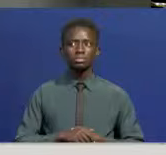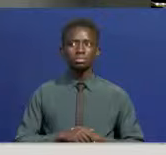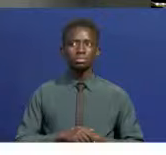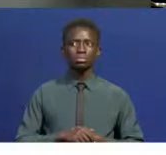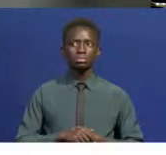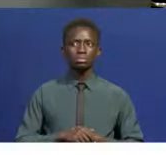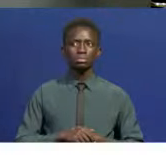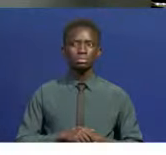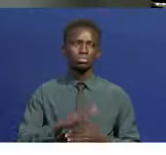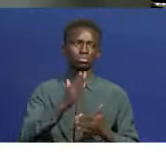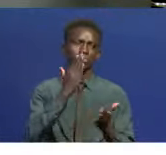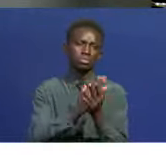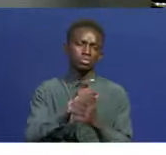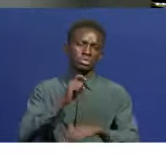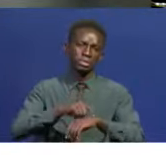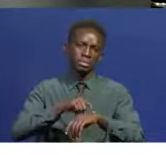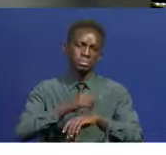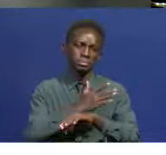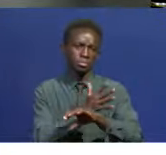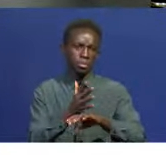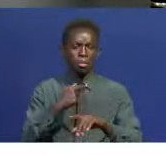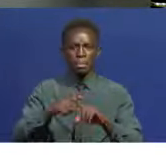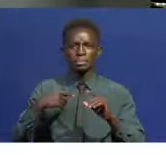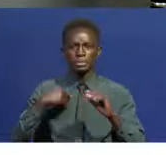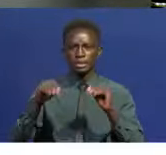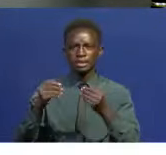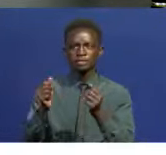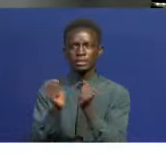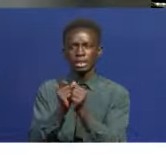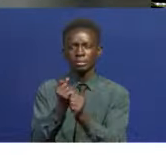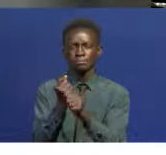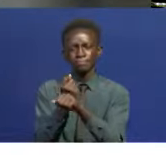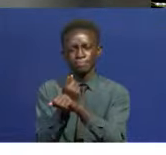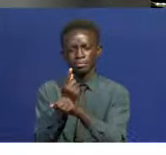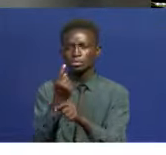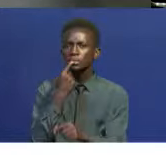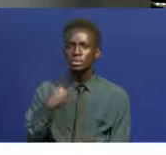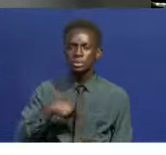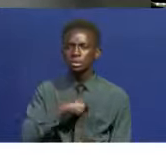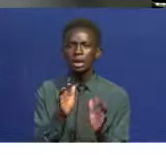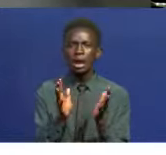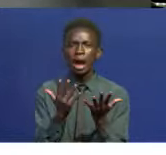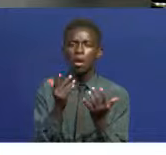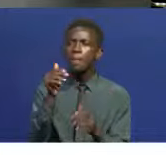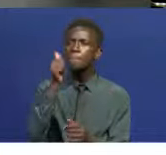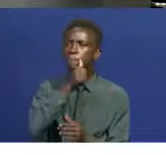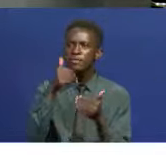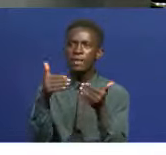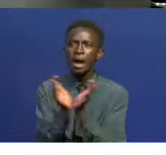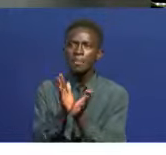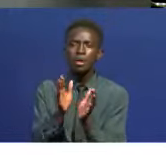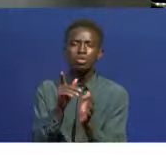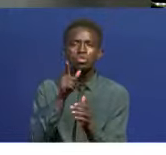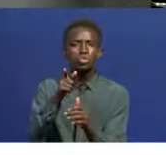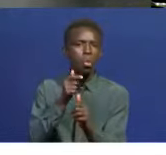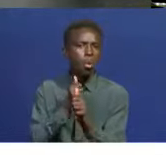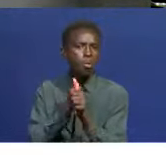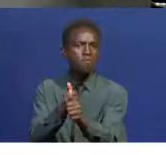Ben, just one point. Unfortunately, we have run out of time, but I'll give you 10 seconds to tell us how now, as a private company, are you doing to ensure that you conform to